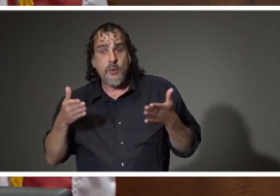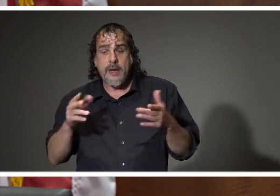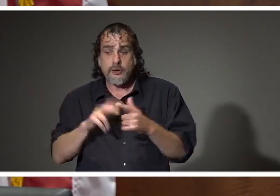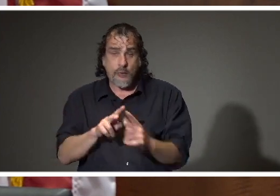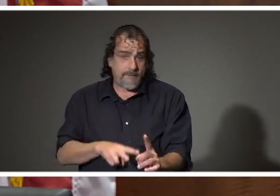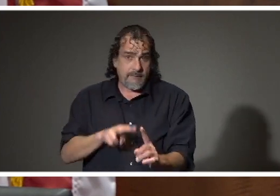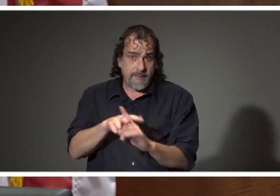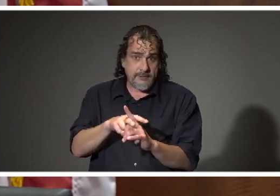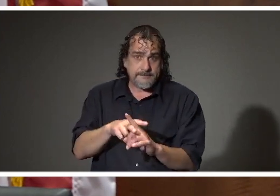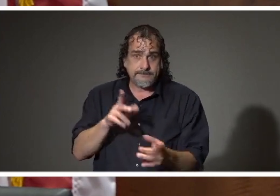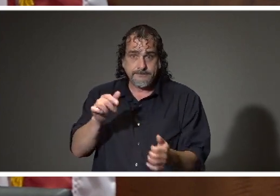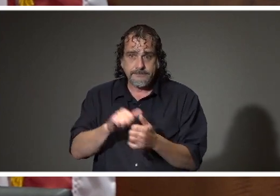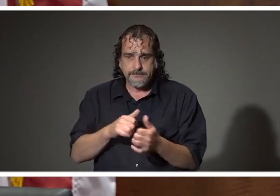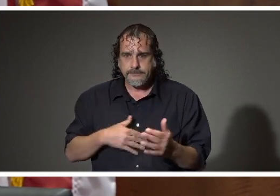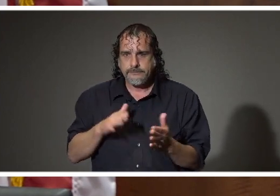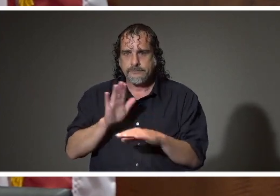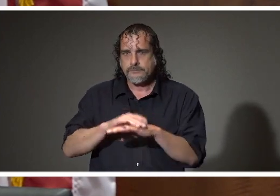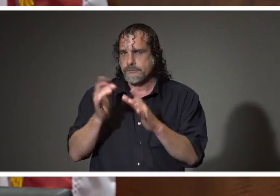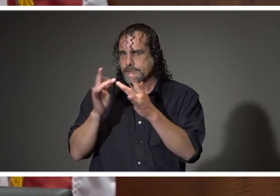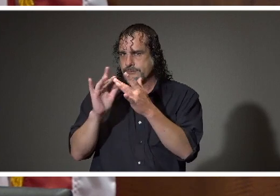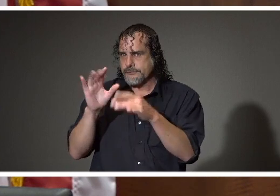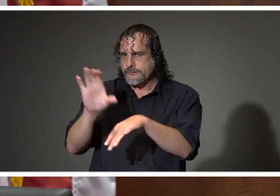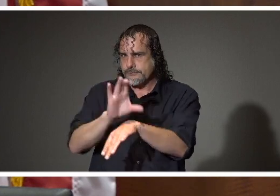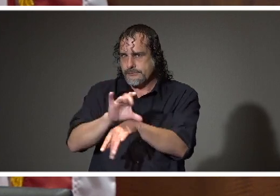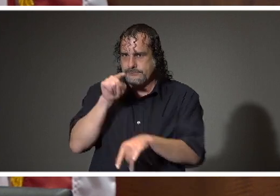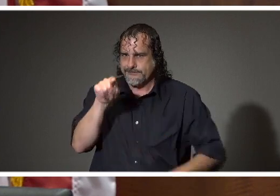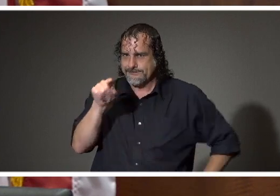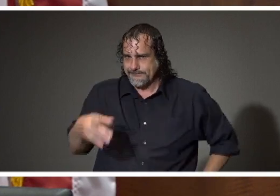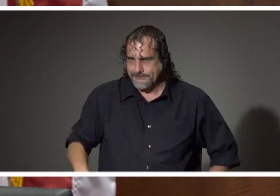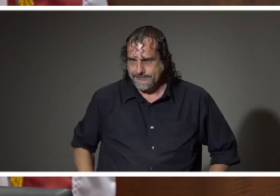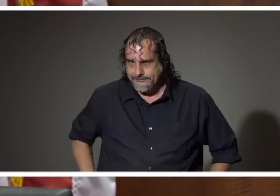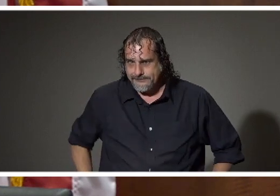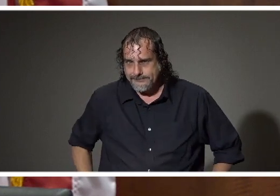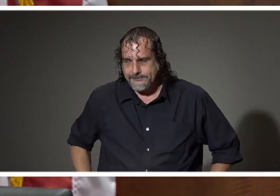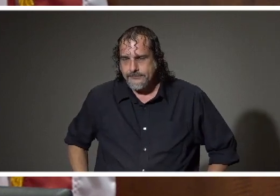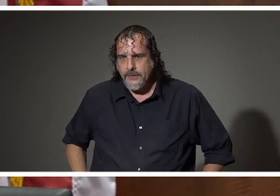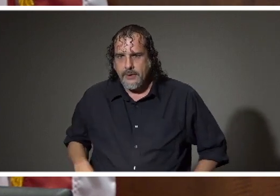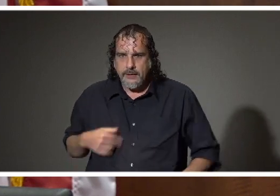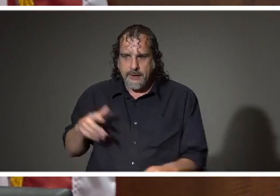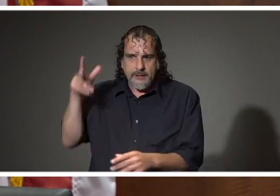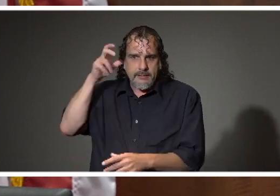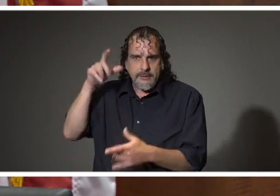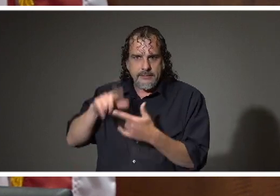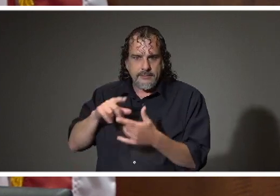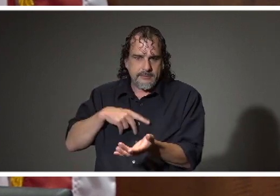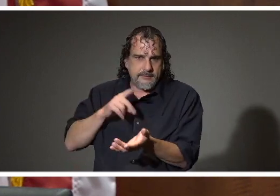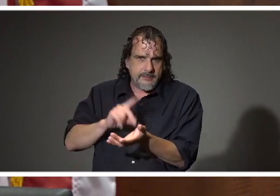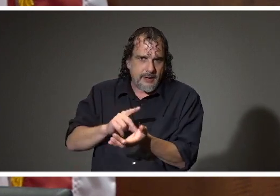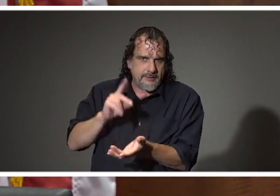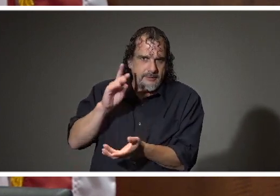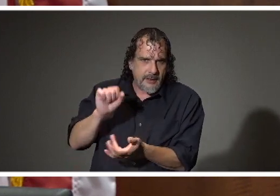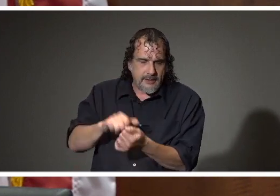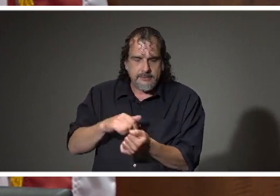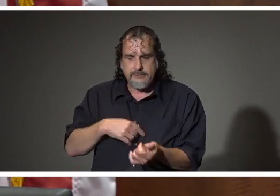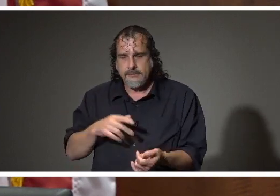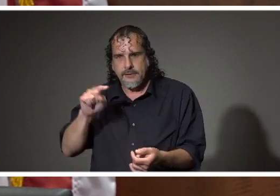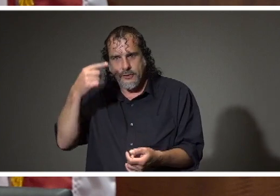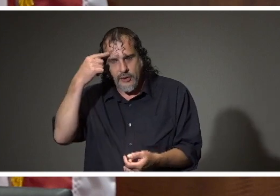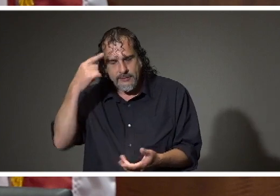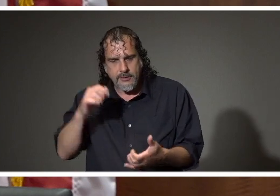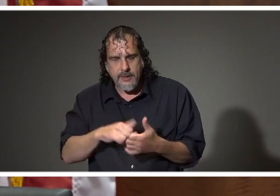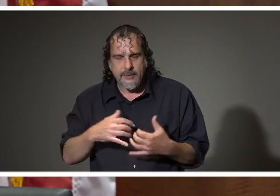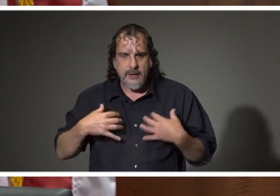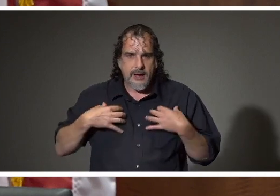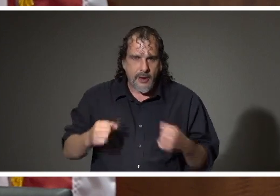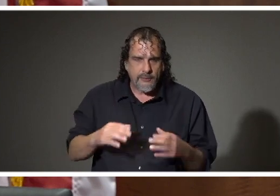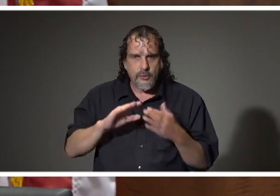is self-service online. I'm sitting here and listening to Dr. Dobbs and Governor Reeves talk about the health community